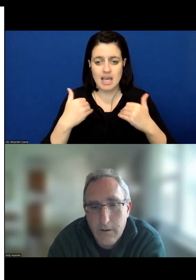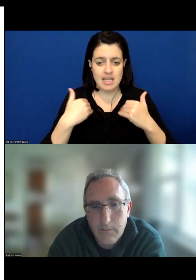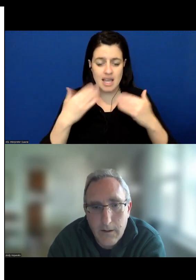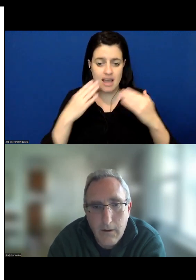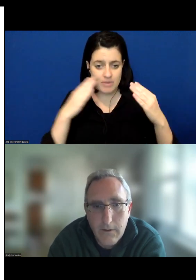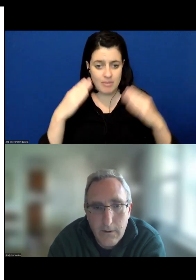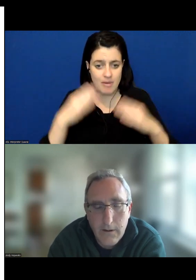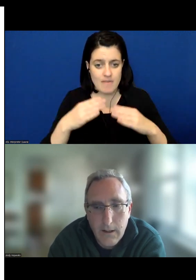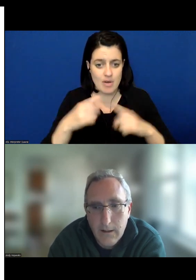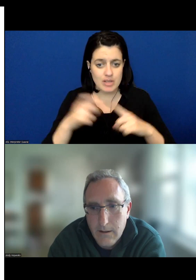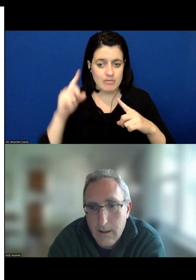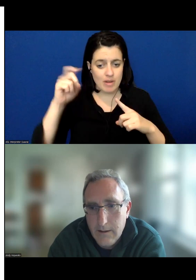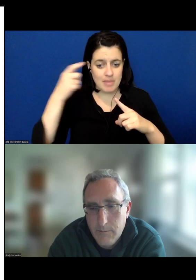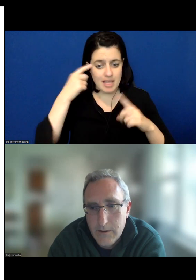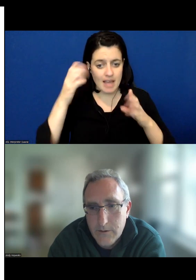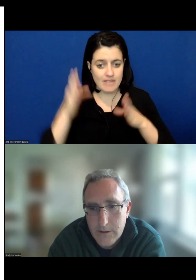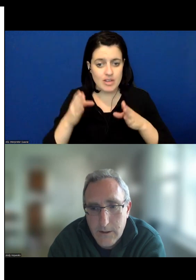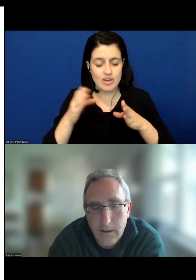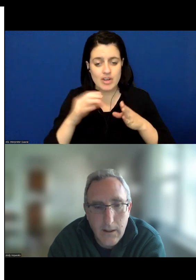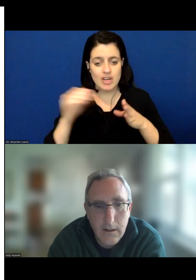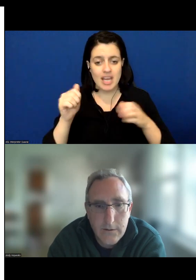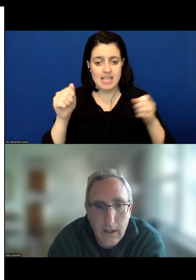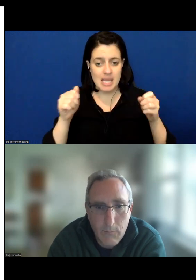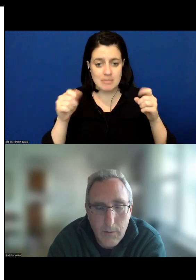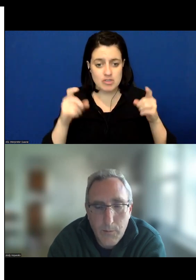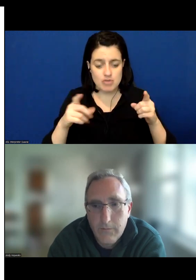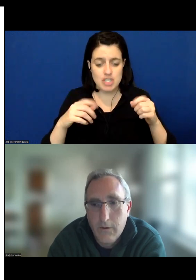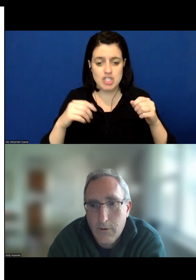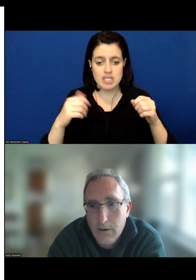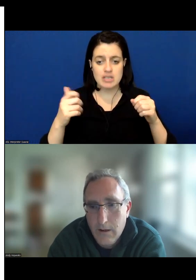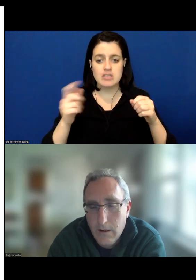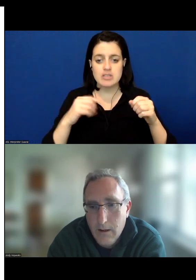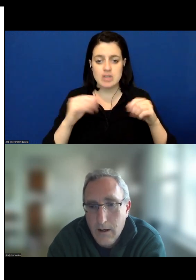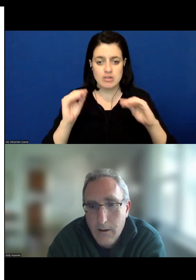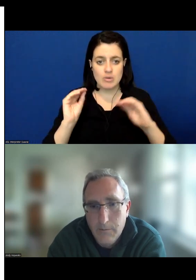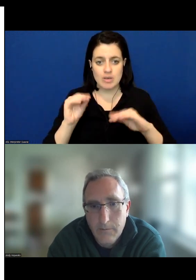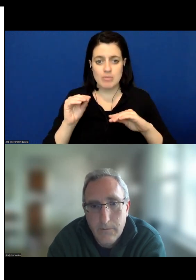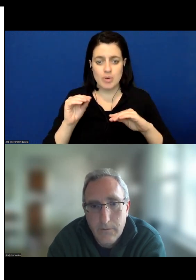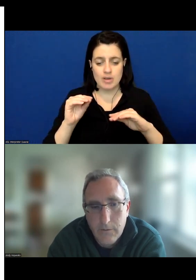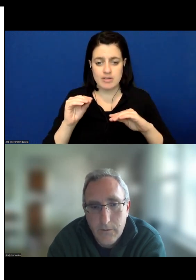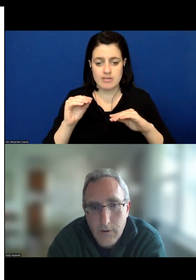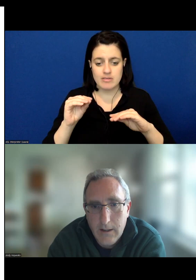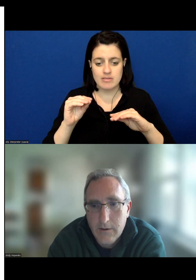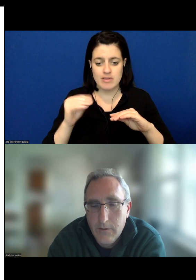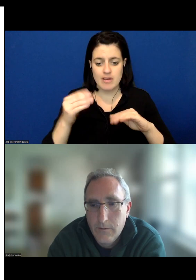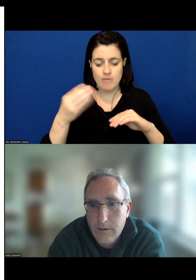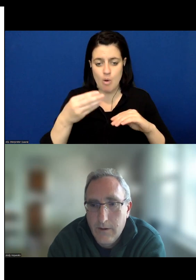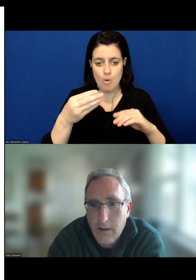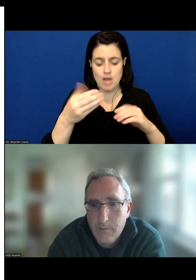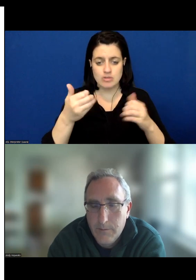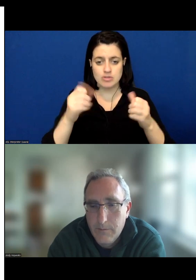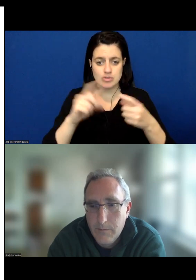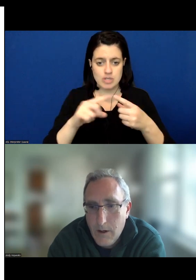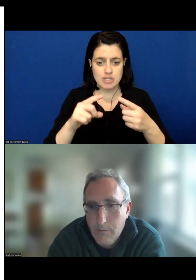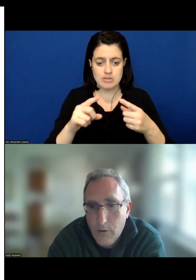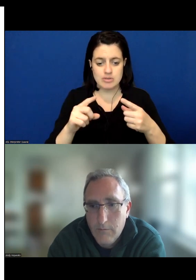focus from the governor and the administration. So, and we put forward trying to